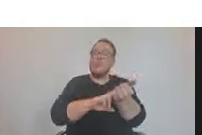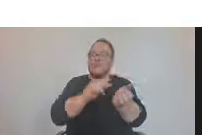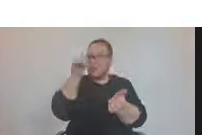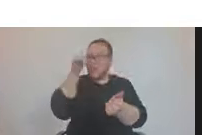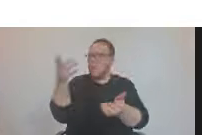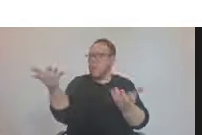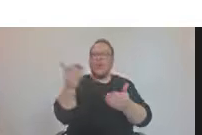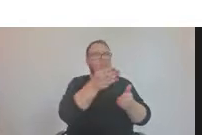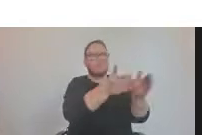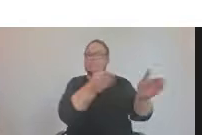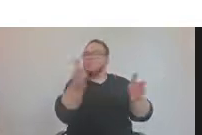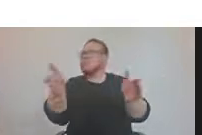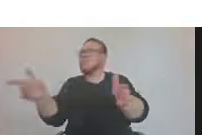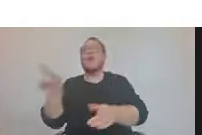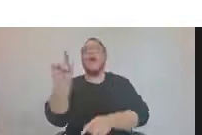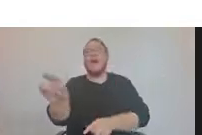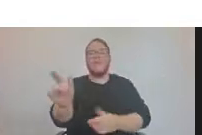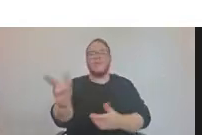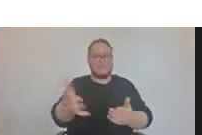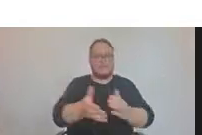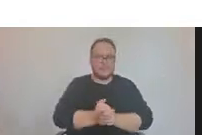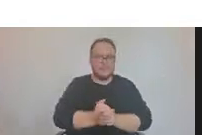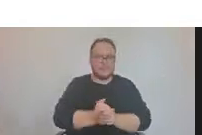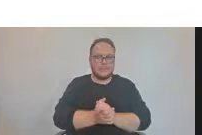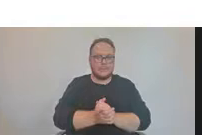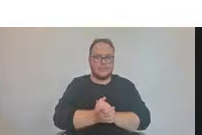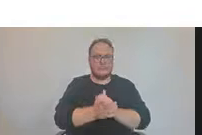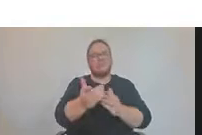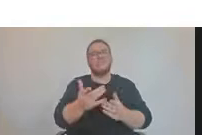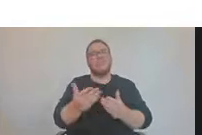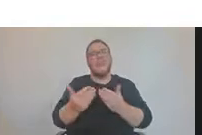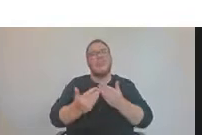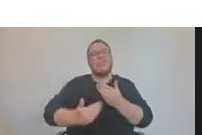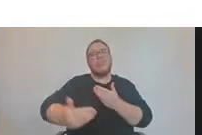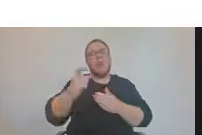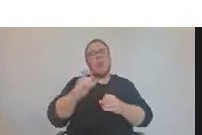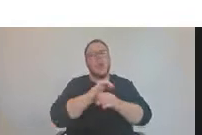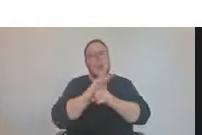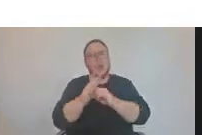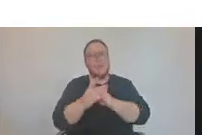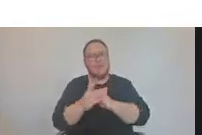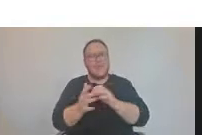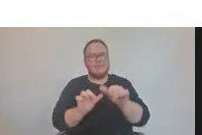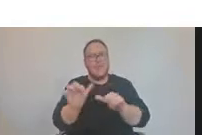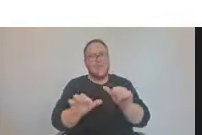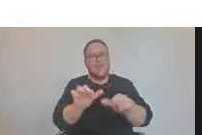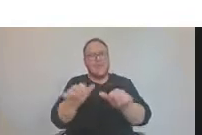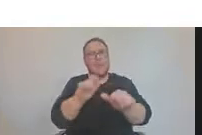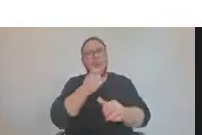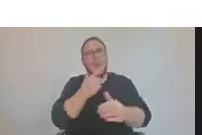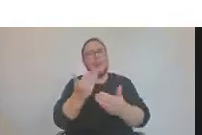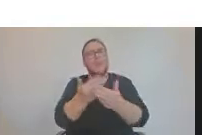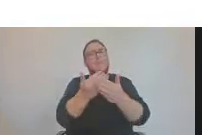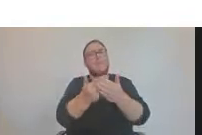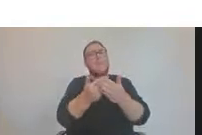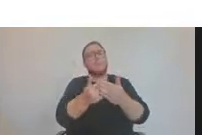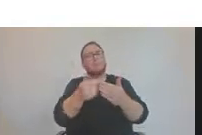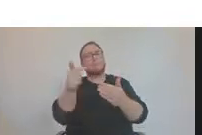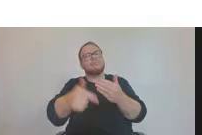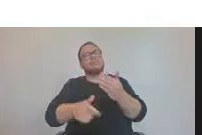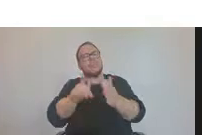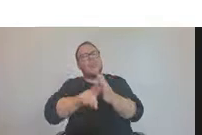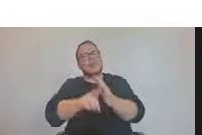patients. I'm going to talk a bit more about the long COVID programme. I have a slide on that, so I'll leave that one for now. But again, our response to long